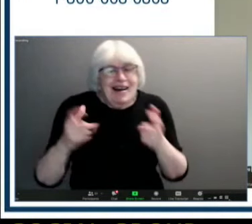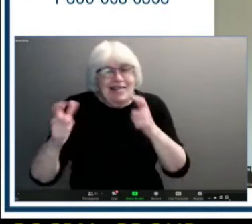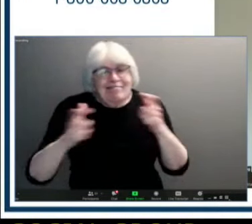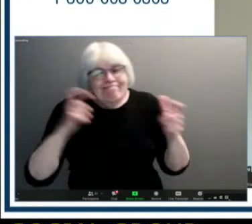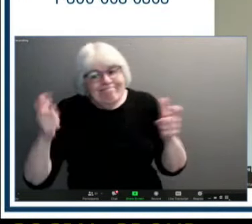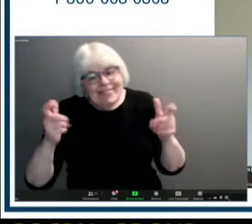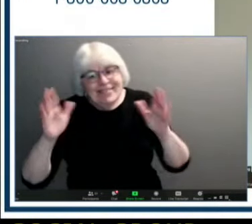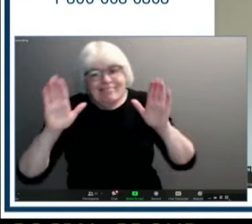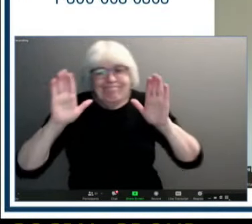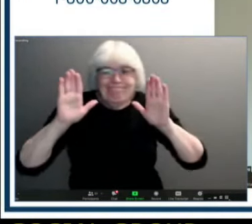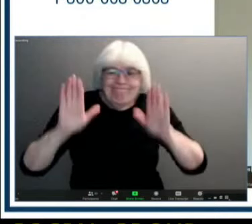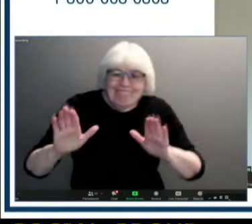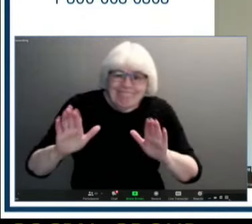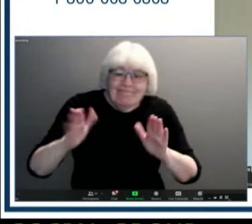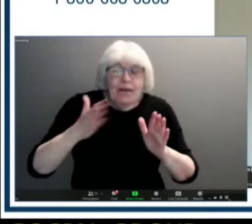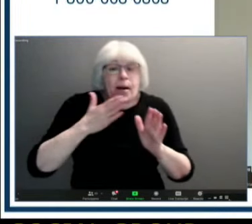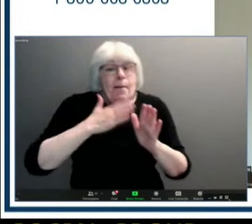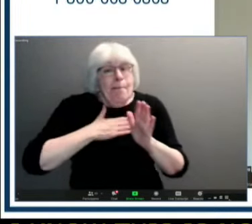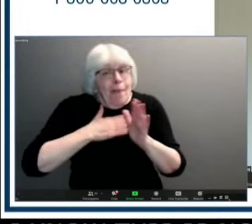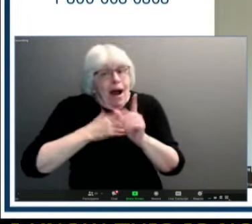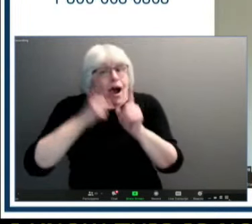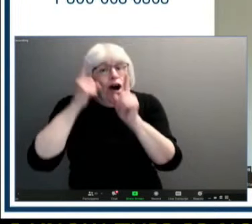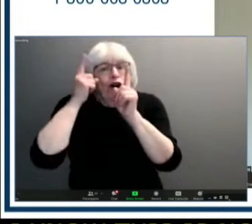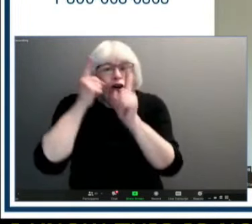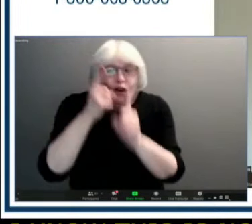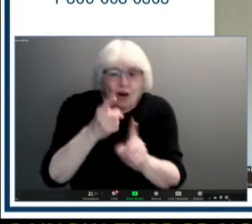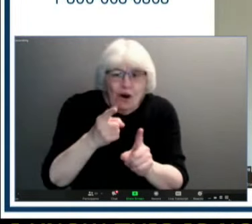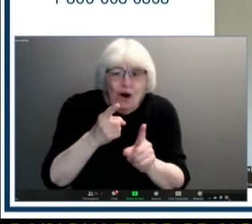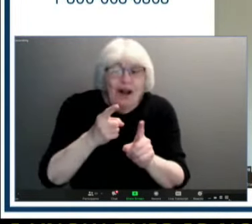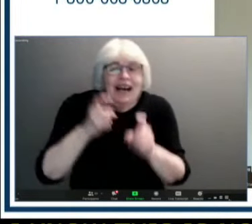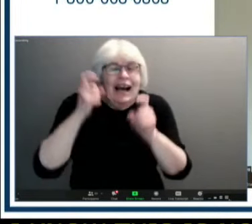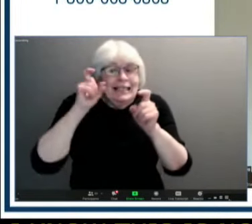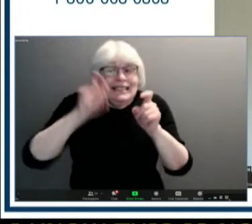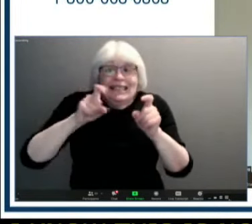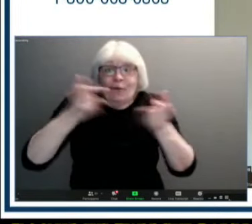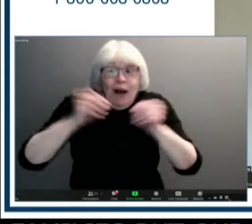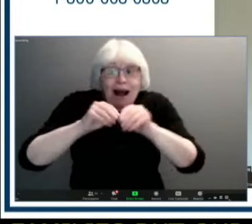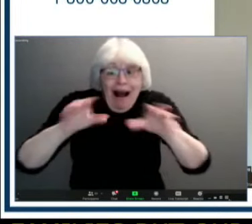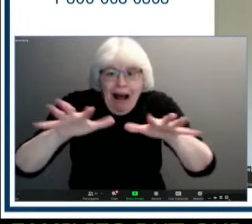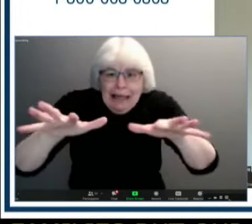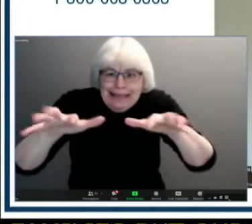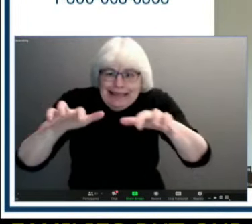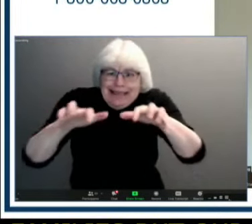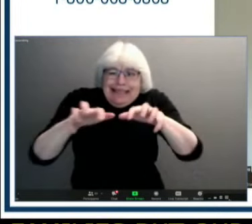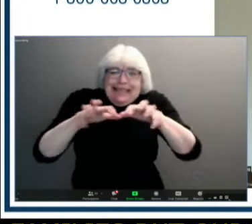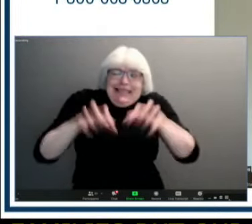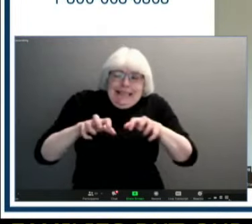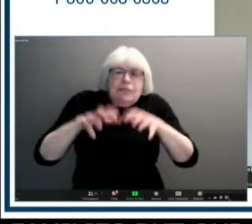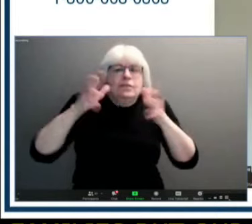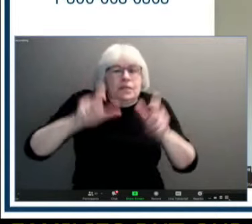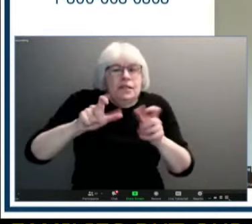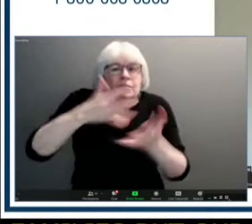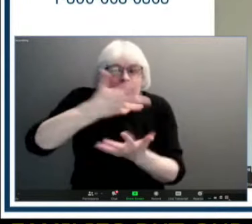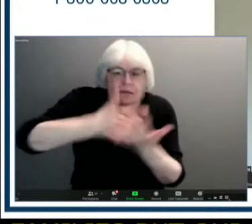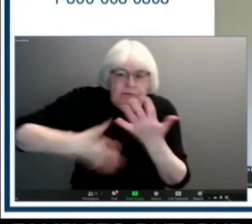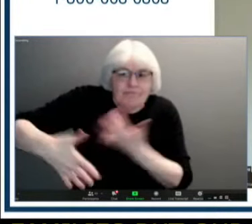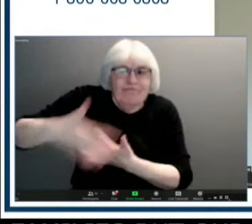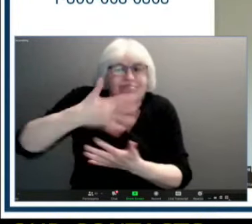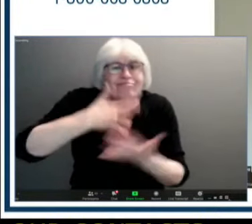our contacts. Larger groups do the opposite. They give the virus more room to spread.